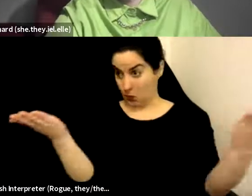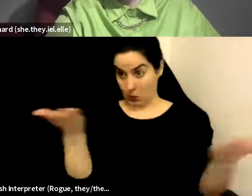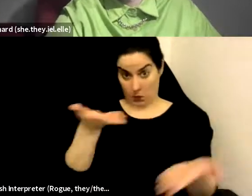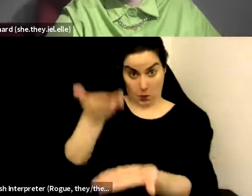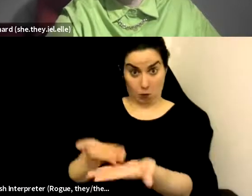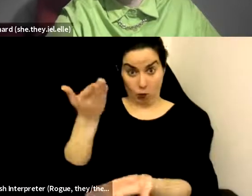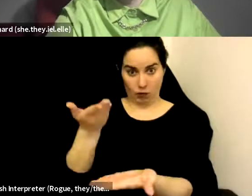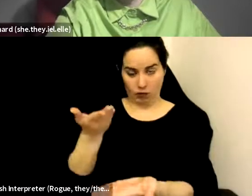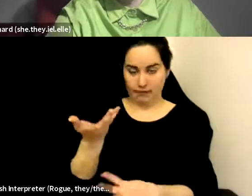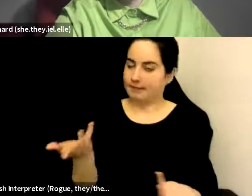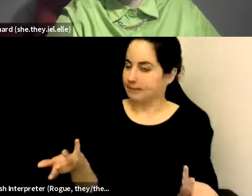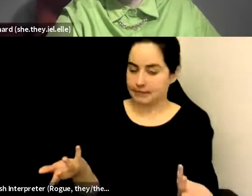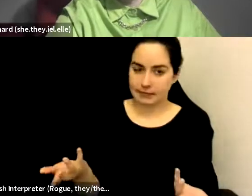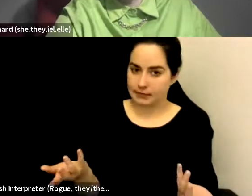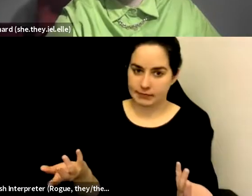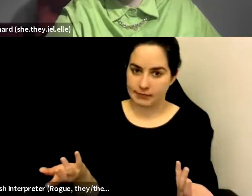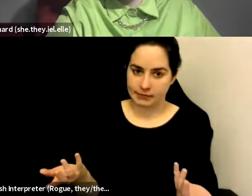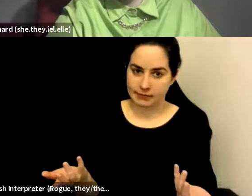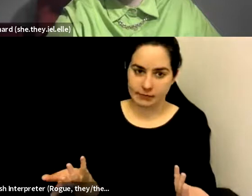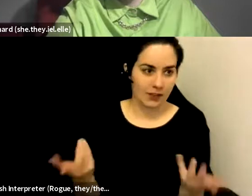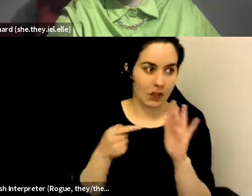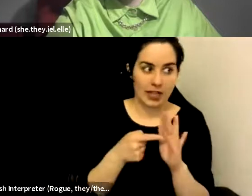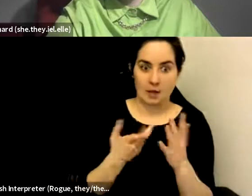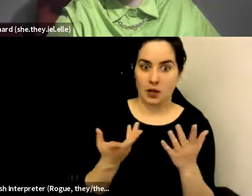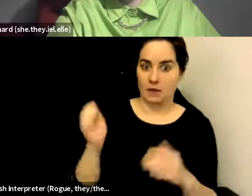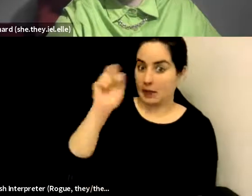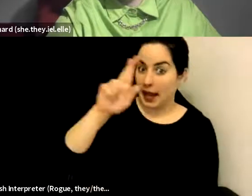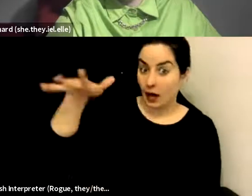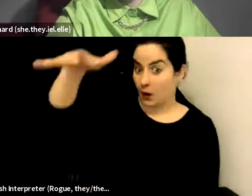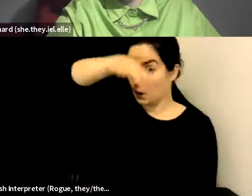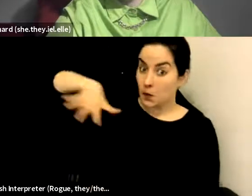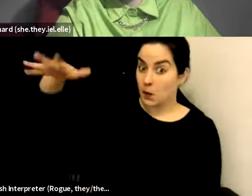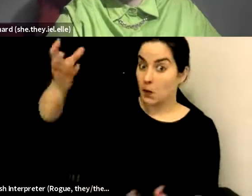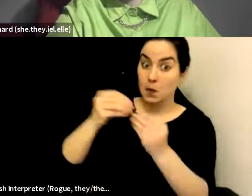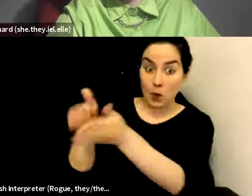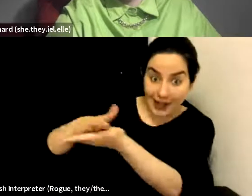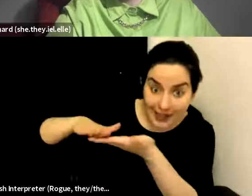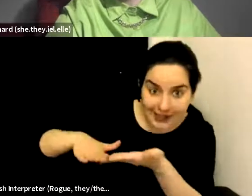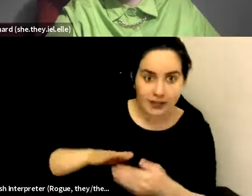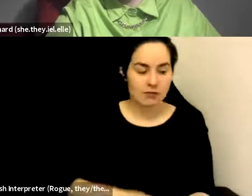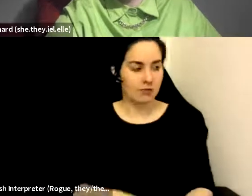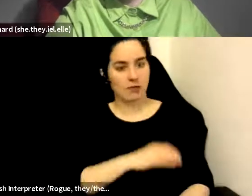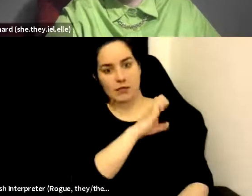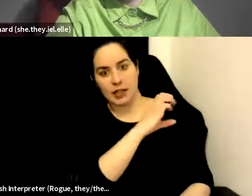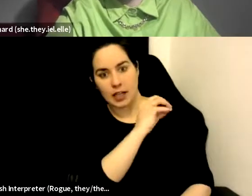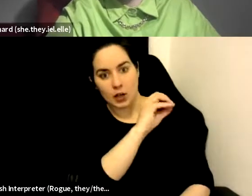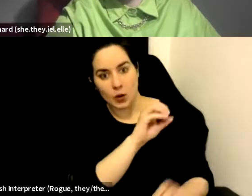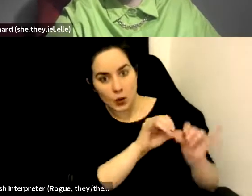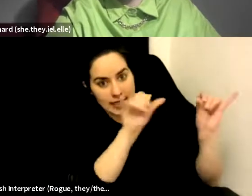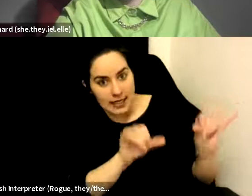back to like cleaner air, to like ecosystems thriving again,